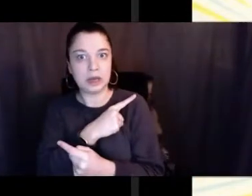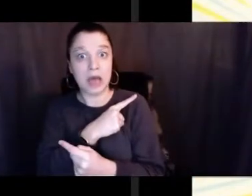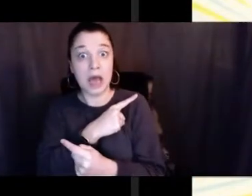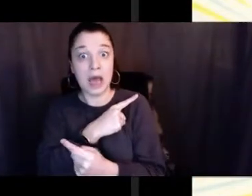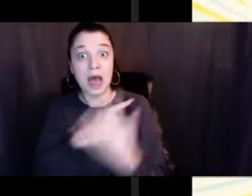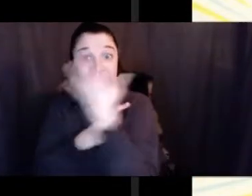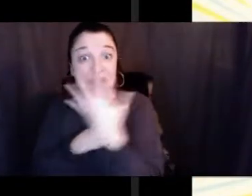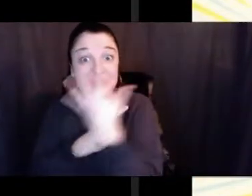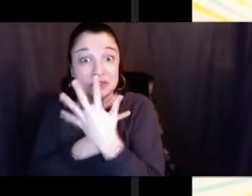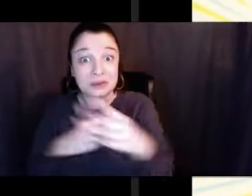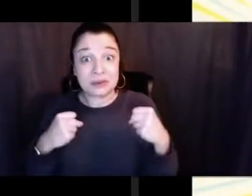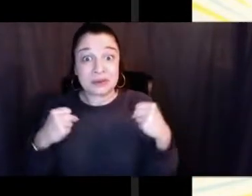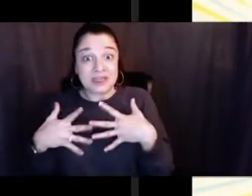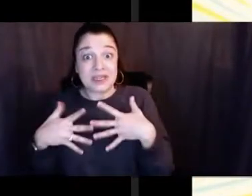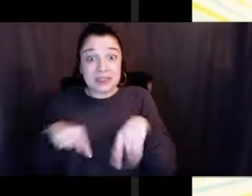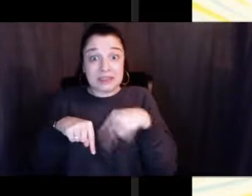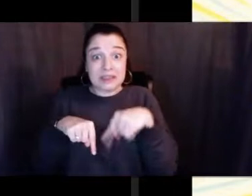Look at their faces.